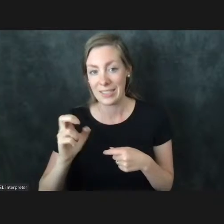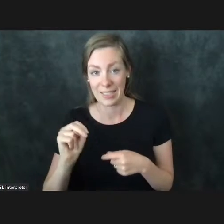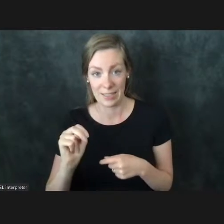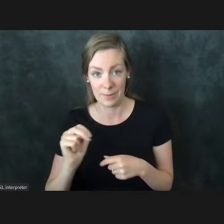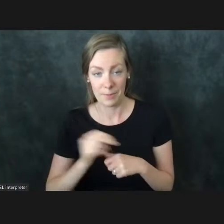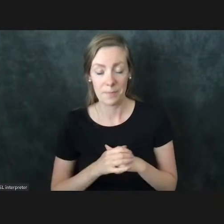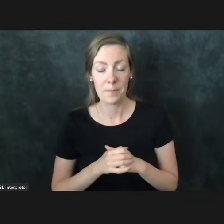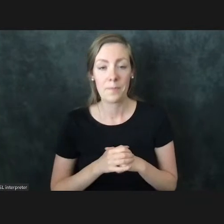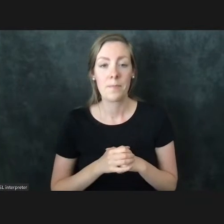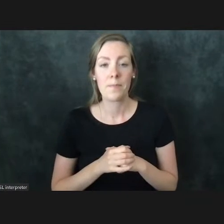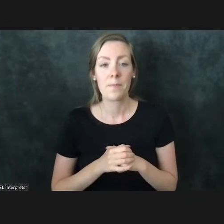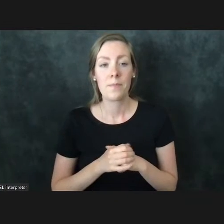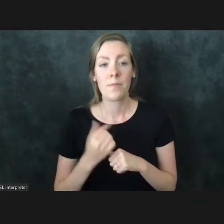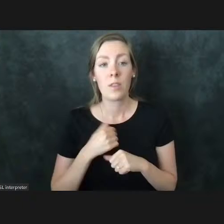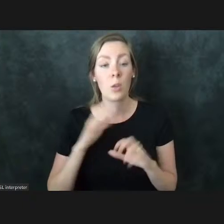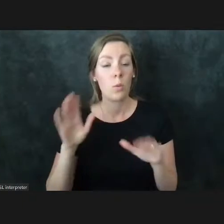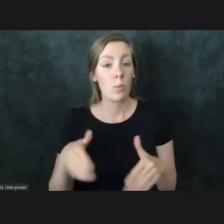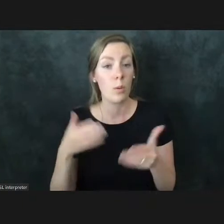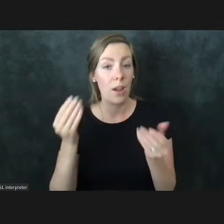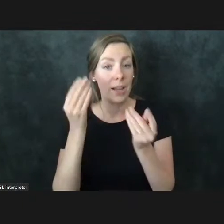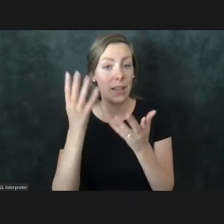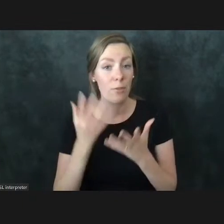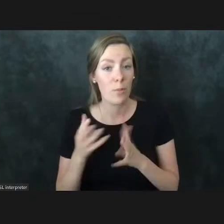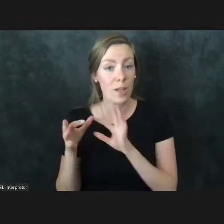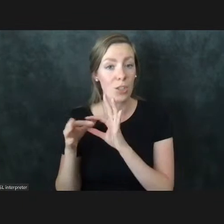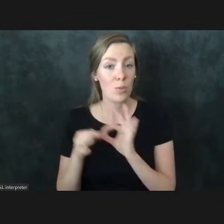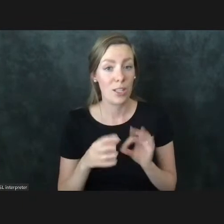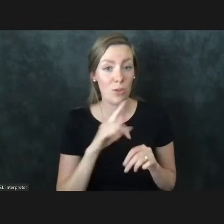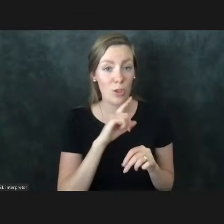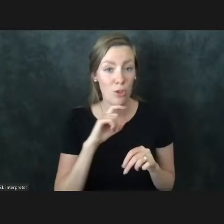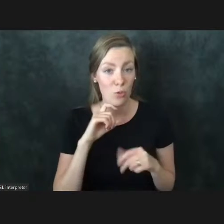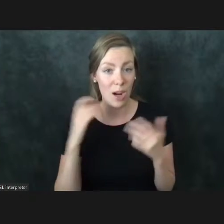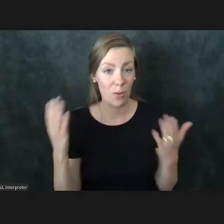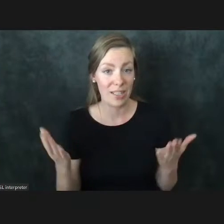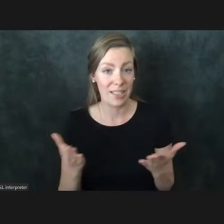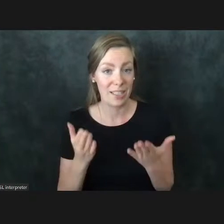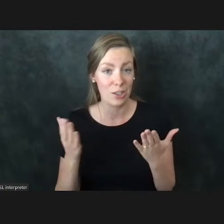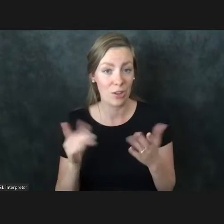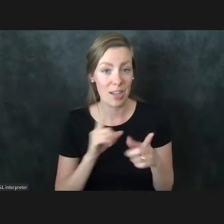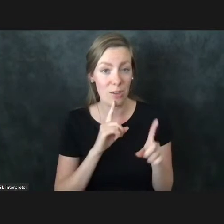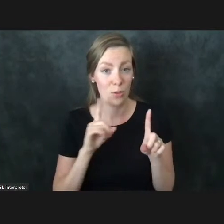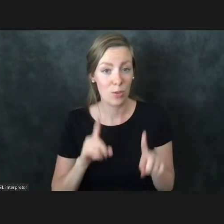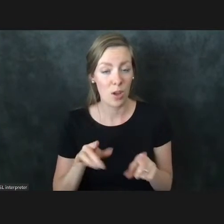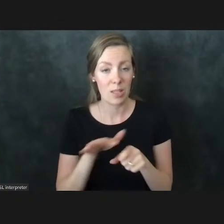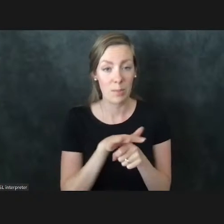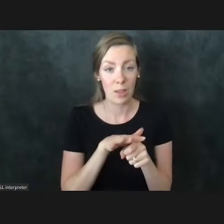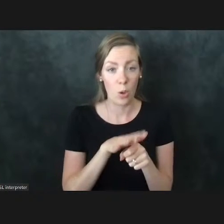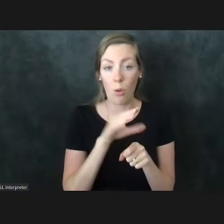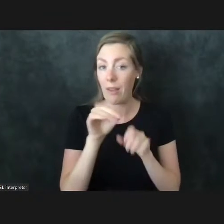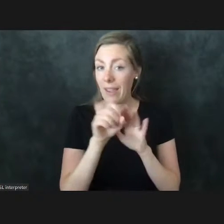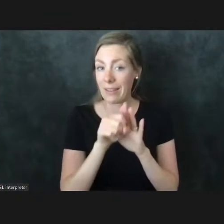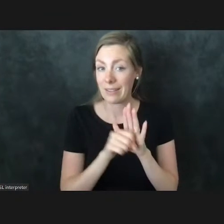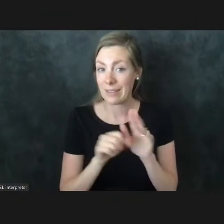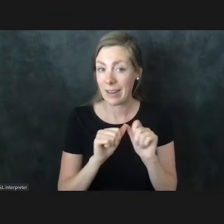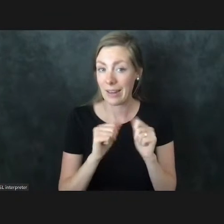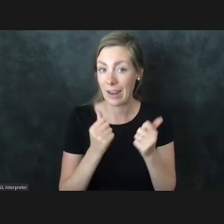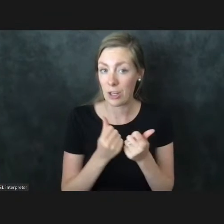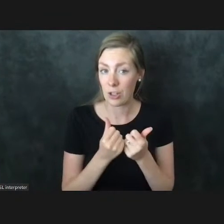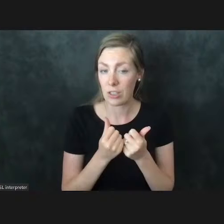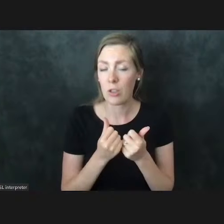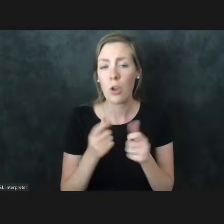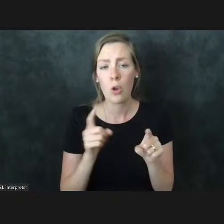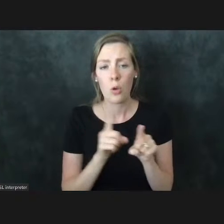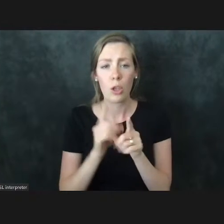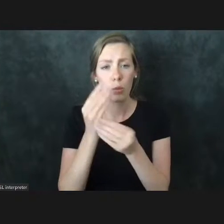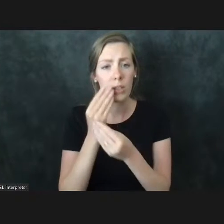give you an update on the drought in Sonoma County and the response by local and state agencies, share some practical information about